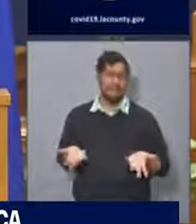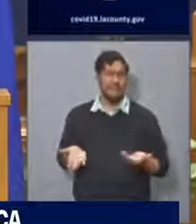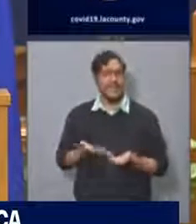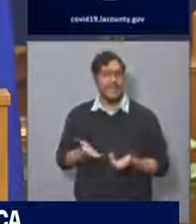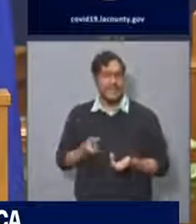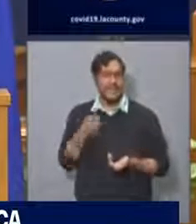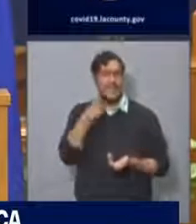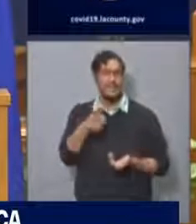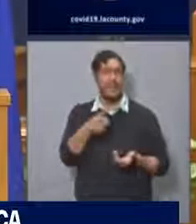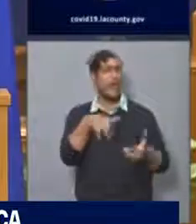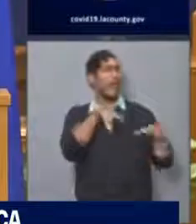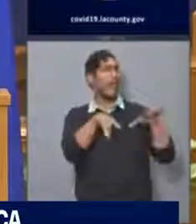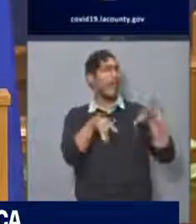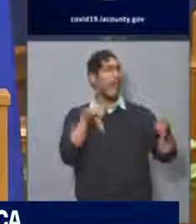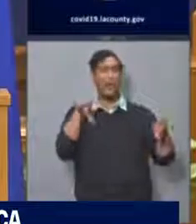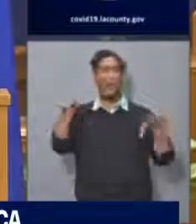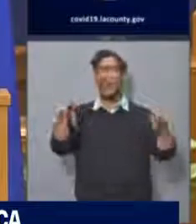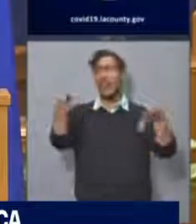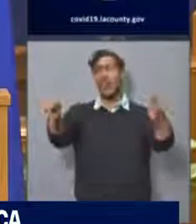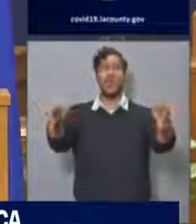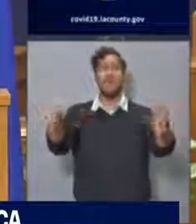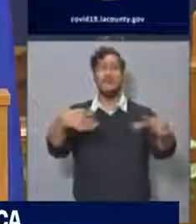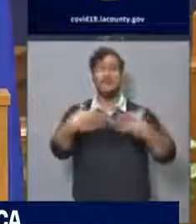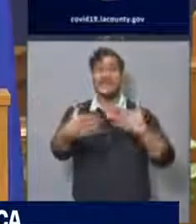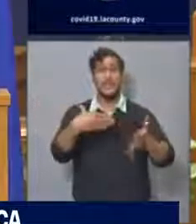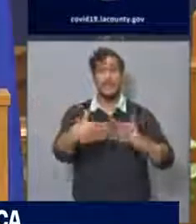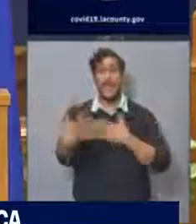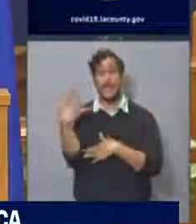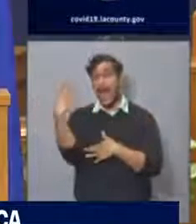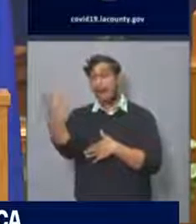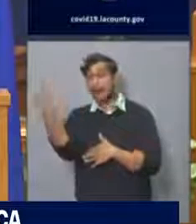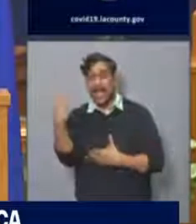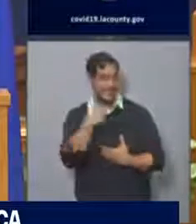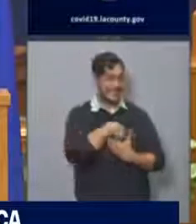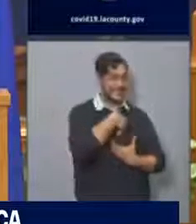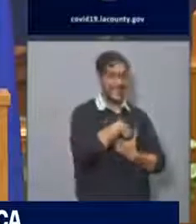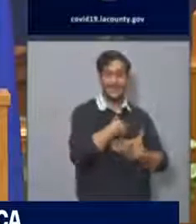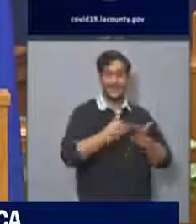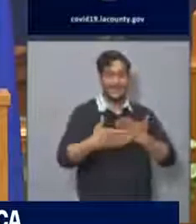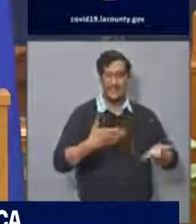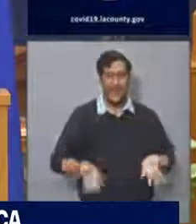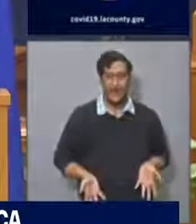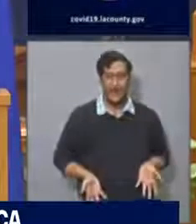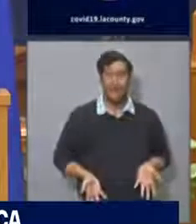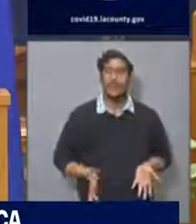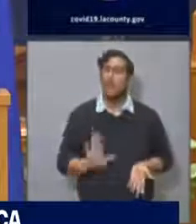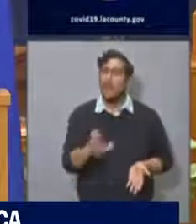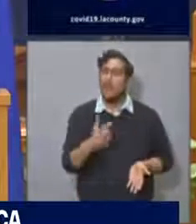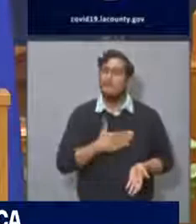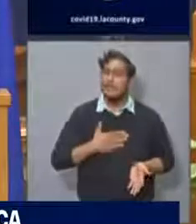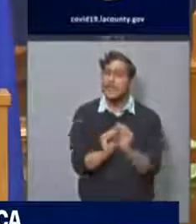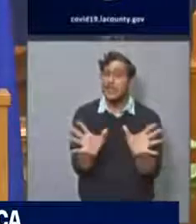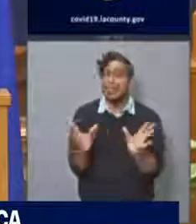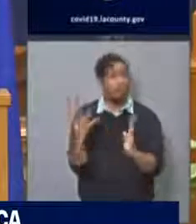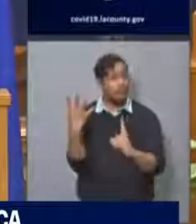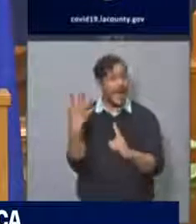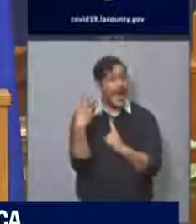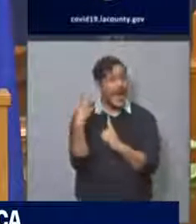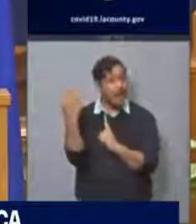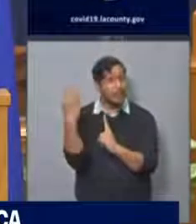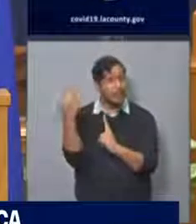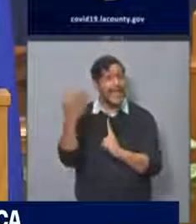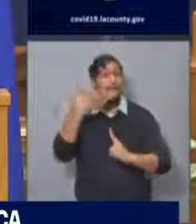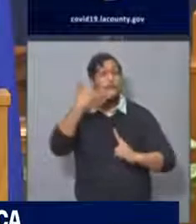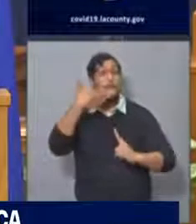be transmission in those settings, whether you're outside or you're inside. So I want to make sure people are clear that outside is in terms of